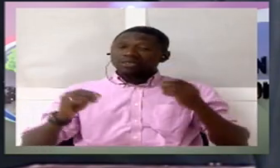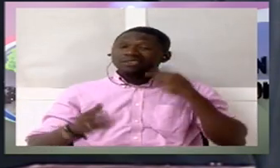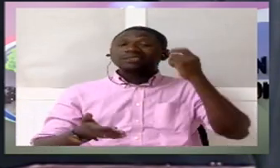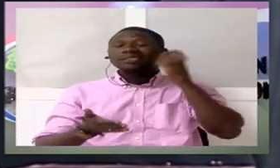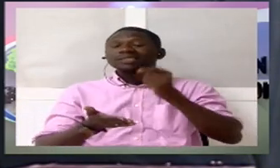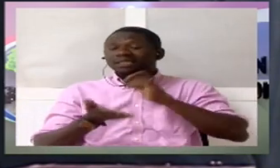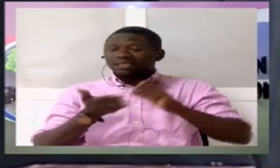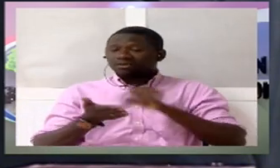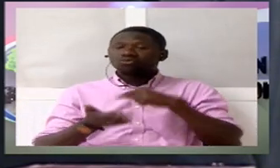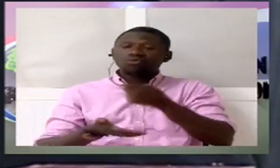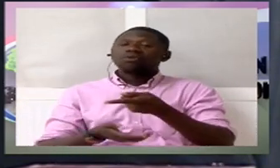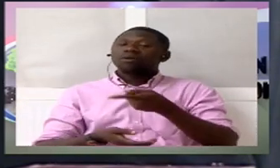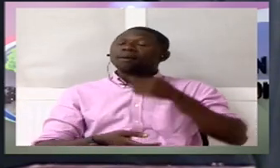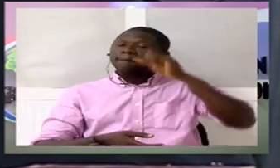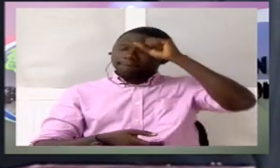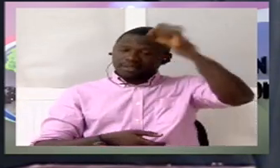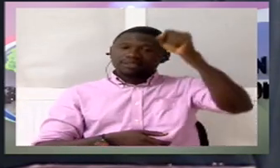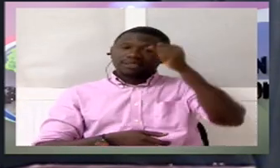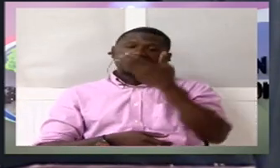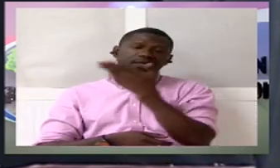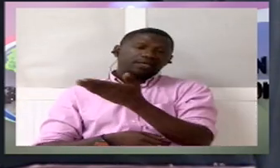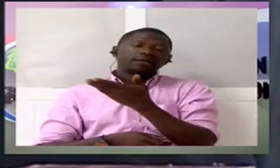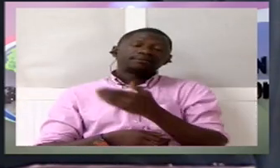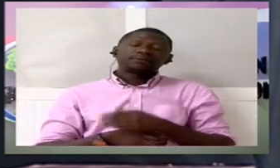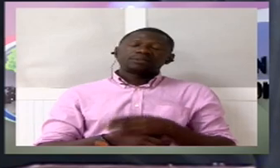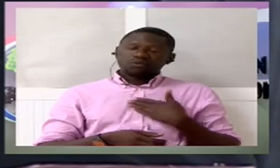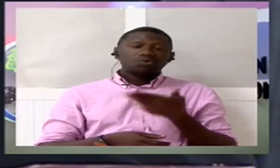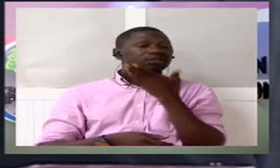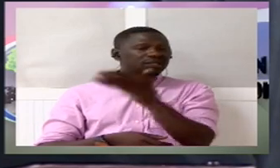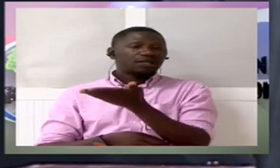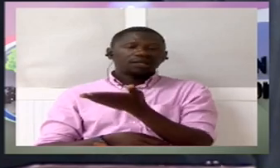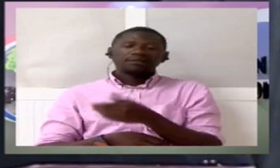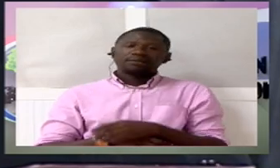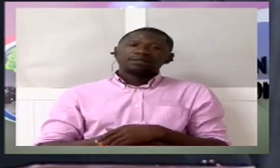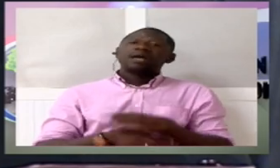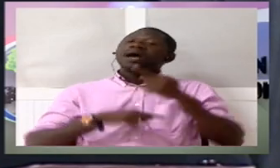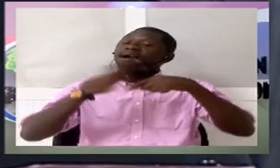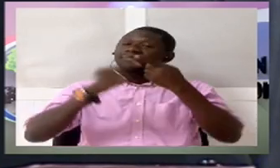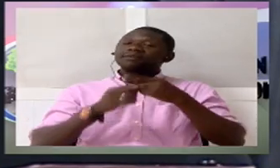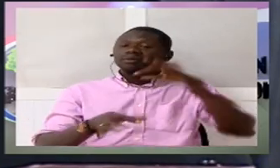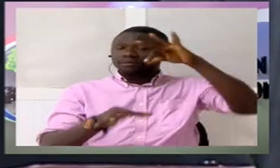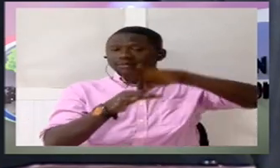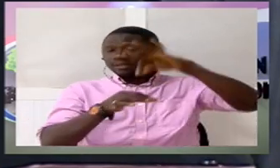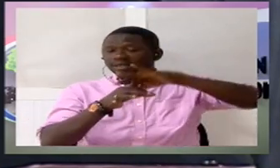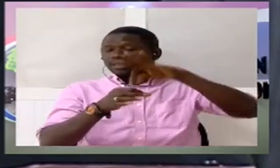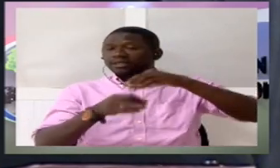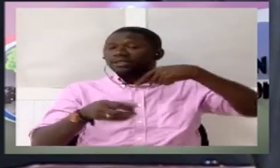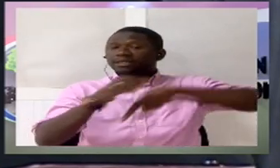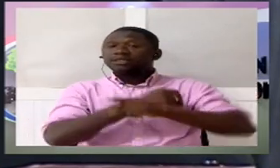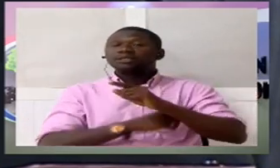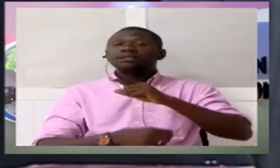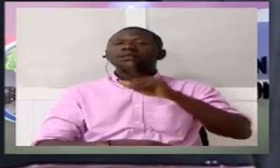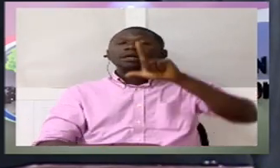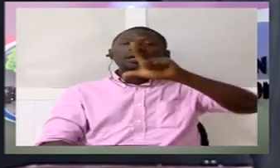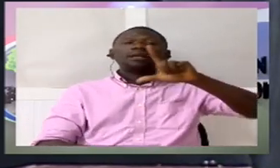president. Abawolto. He was there. Then inatana karte ofaya Jara. Then he was elected in Gala in